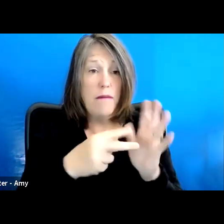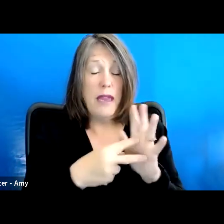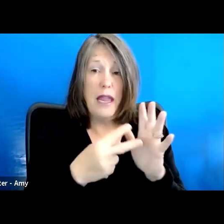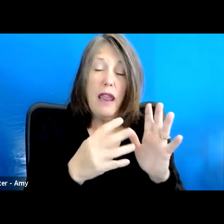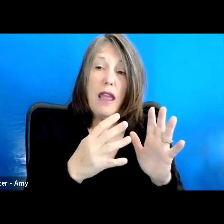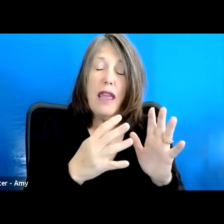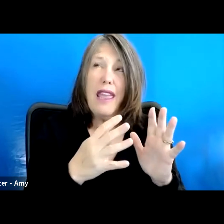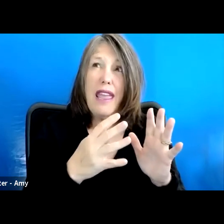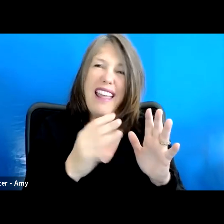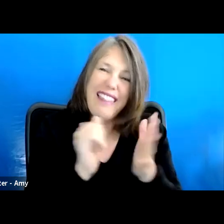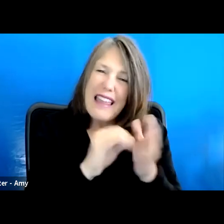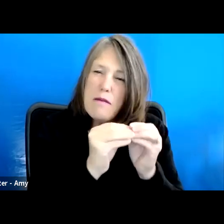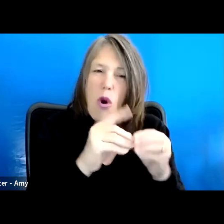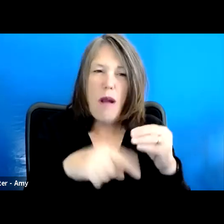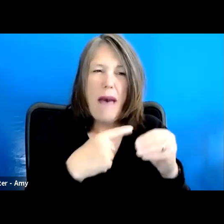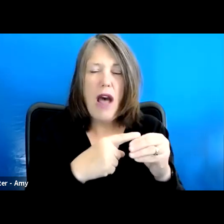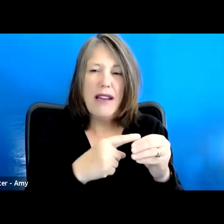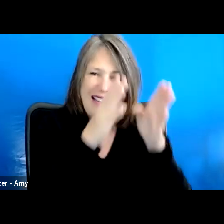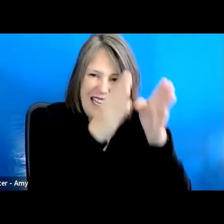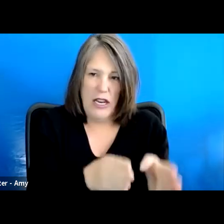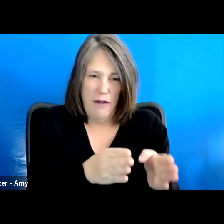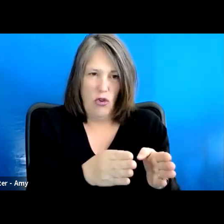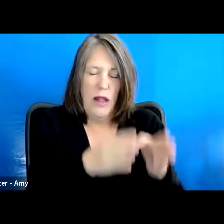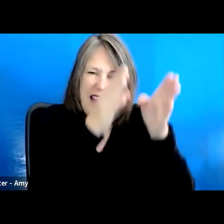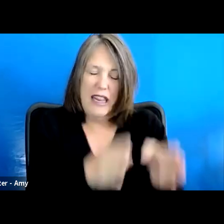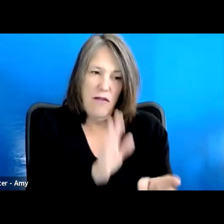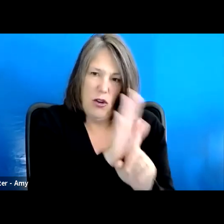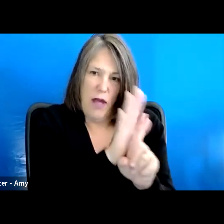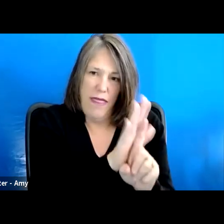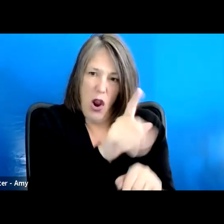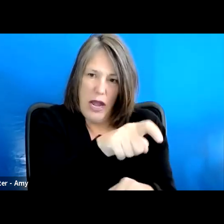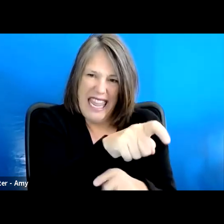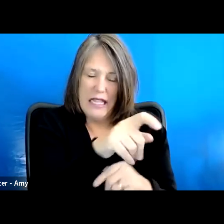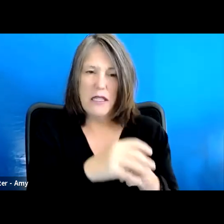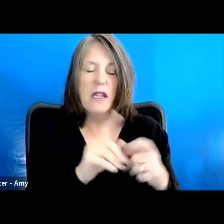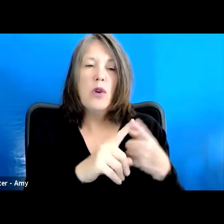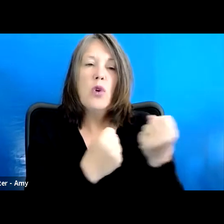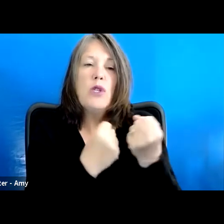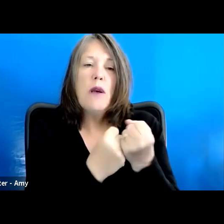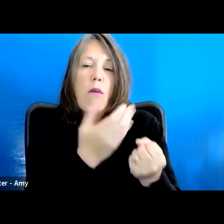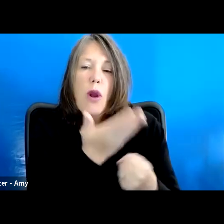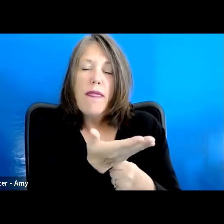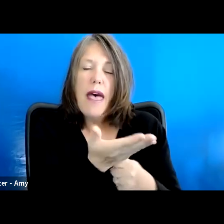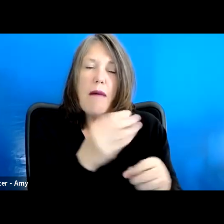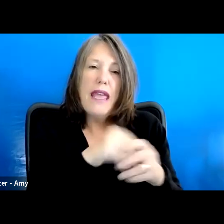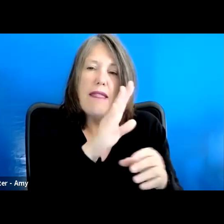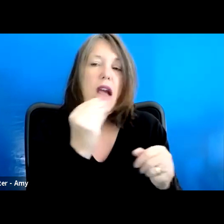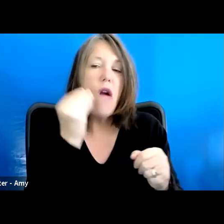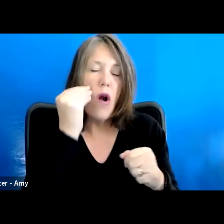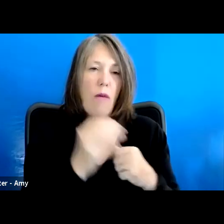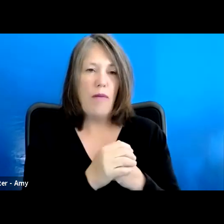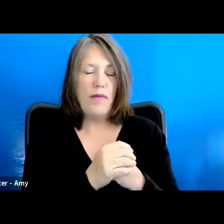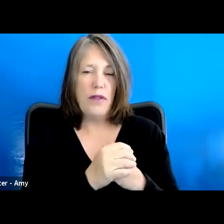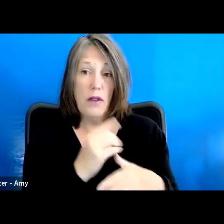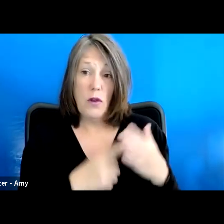much more about an individual and an individual's needs in order to support them in their home. So what